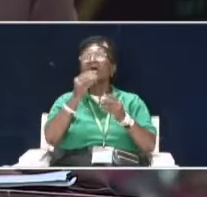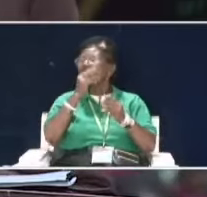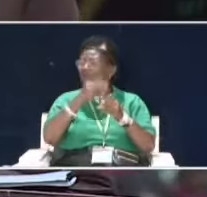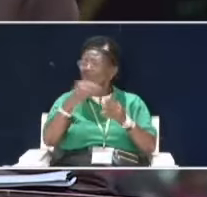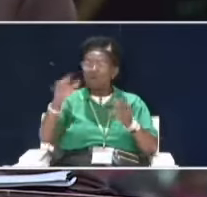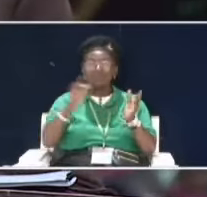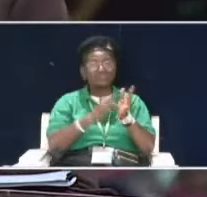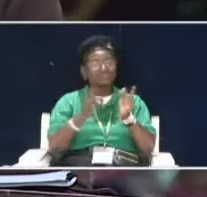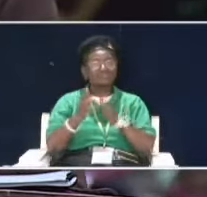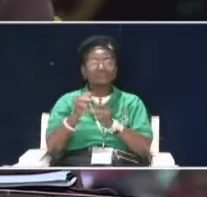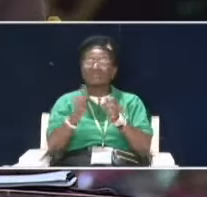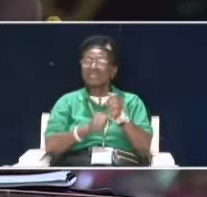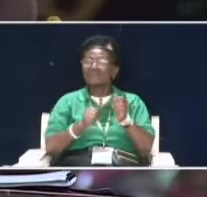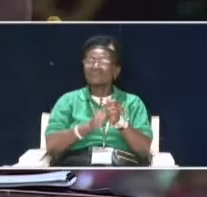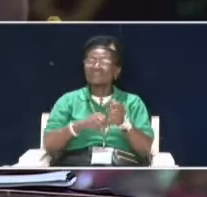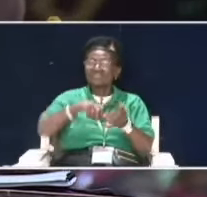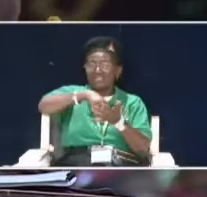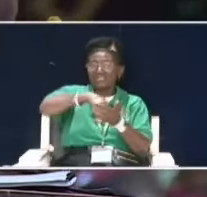bow.